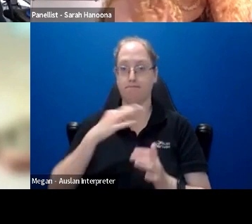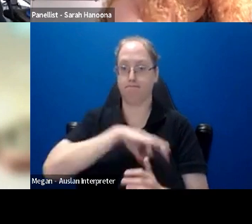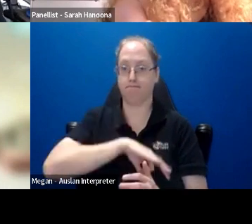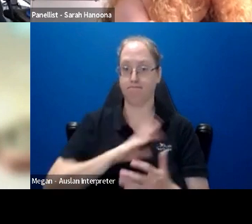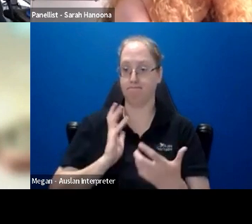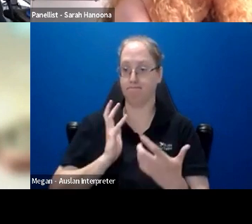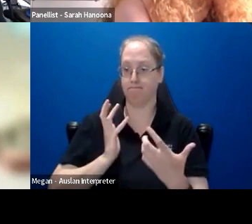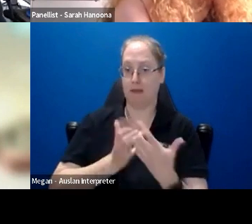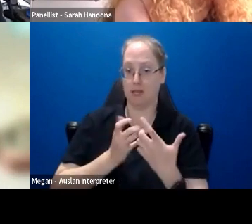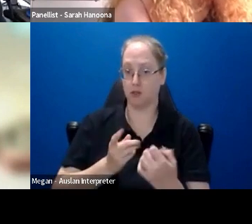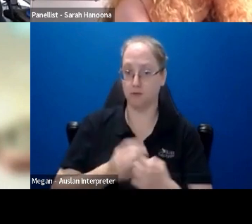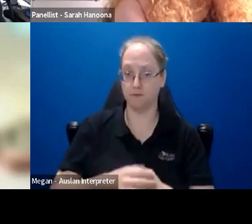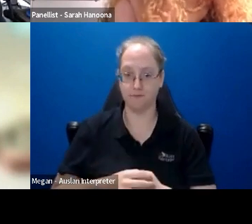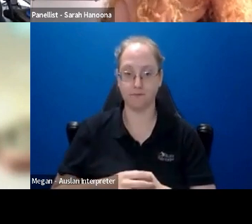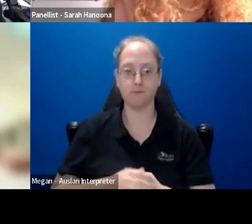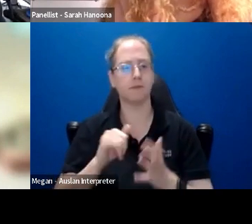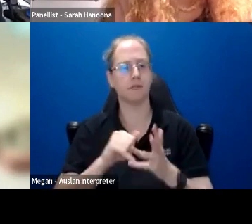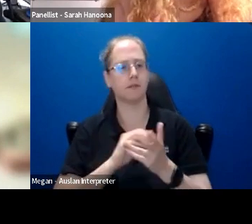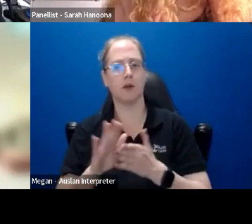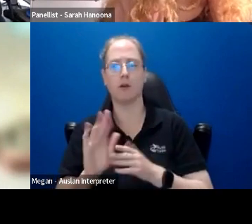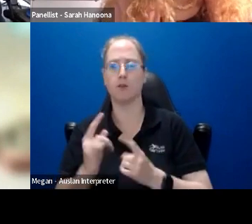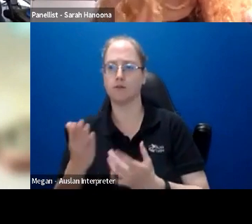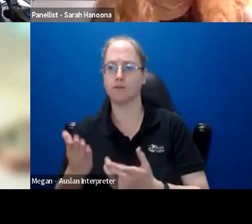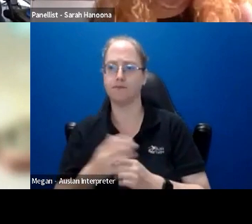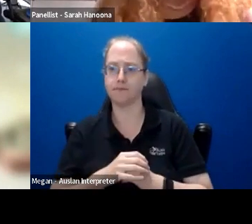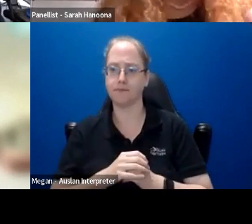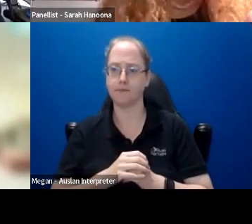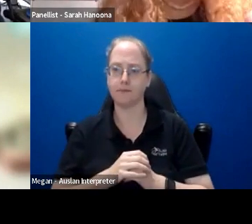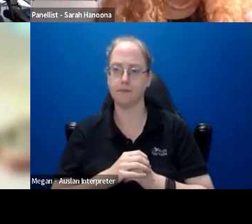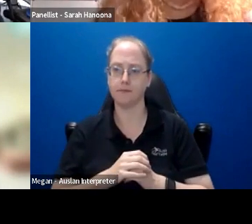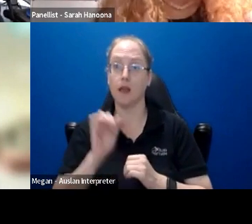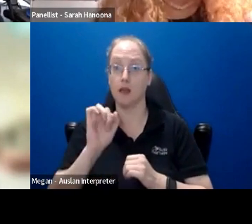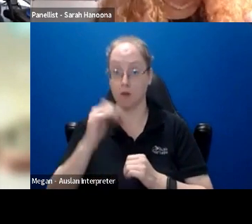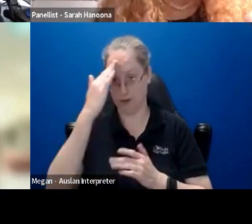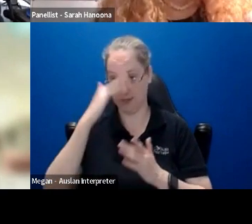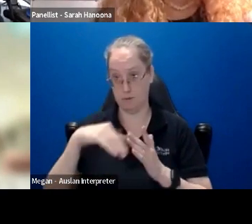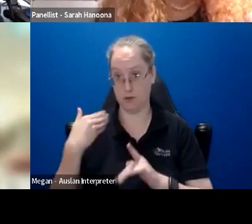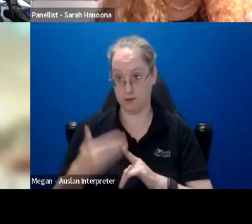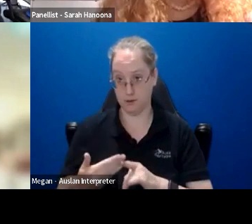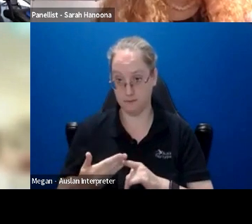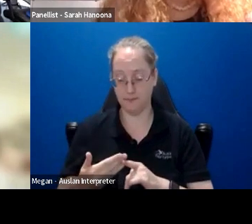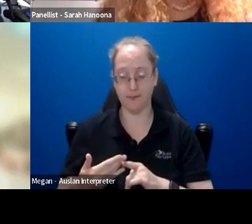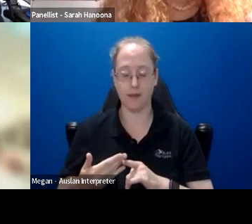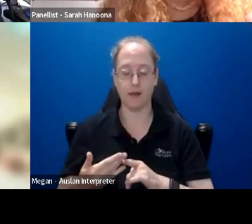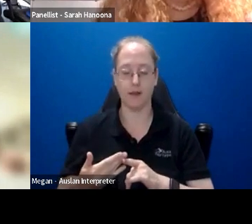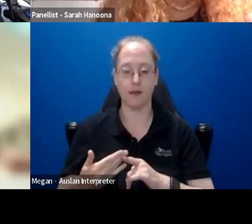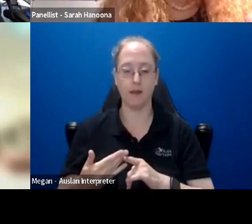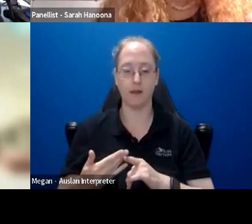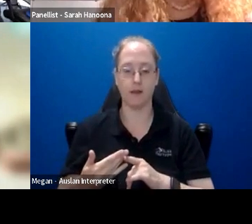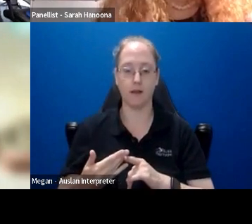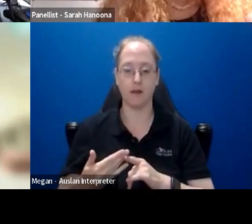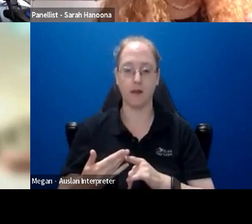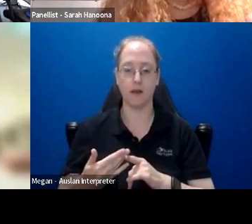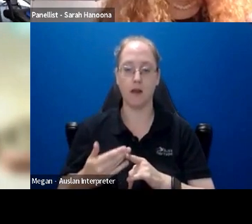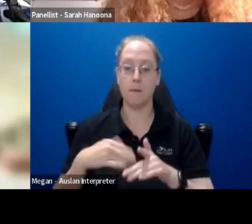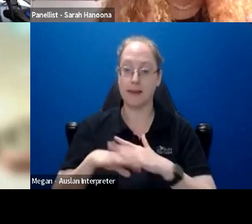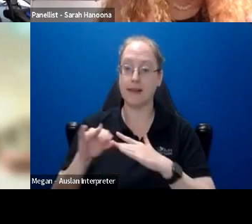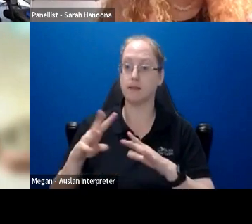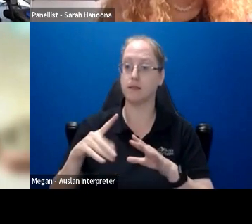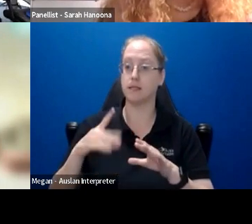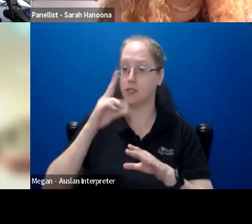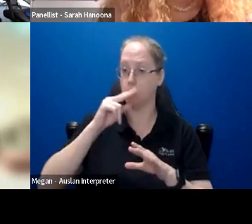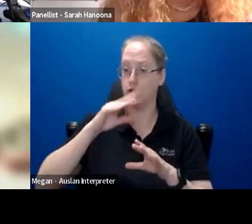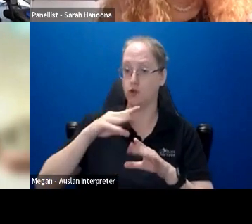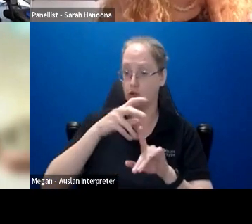So I might start with you, Sarah. So in your experience, what has it been like being part of the Youth Transition